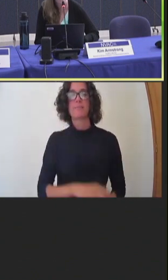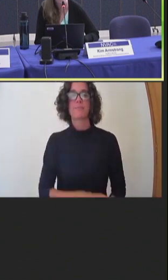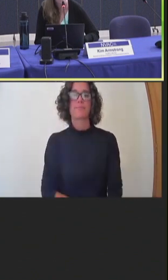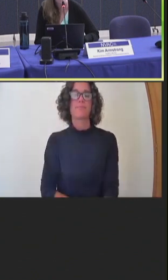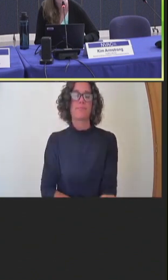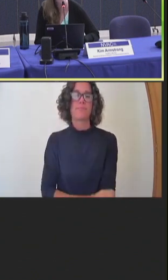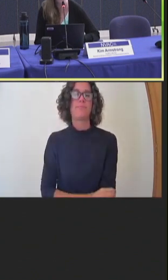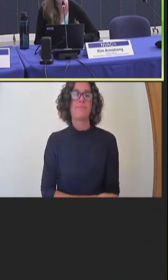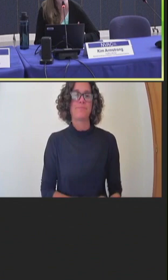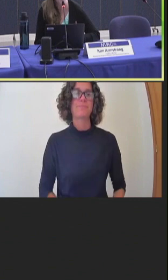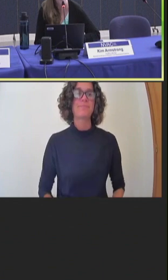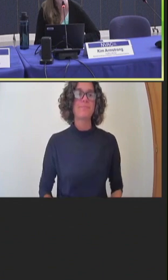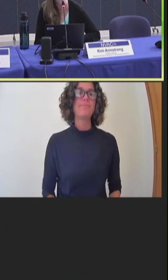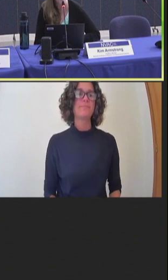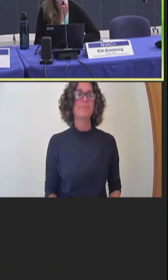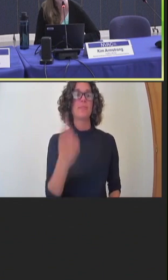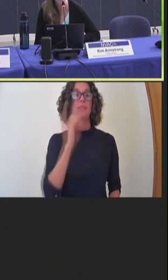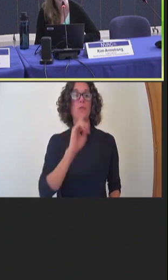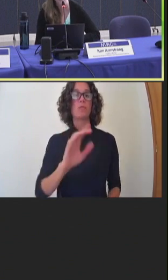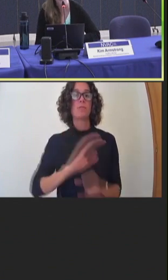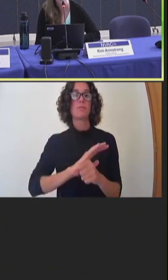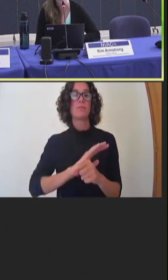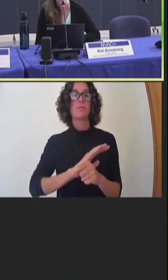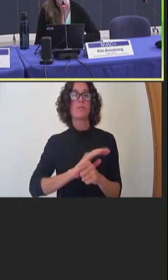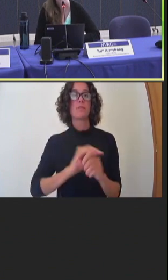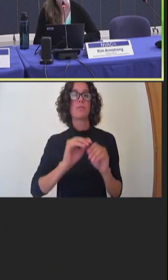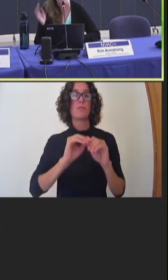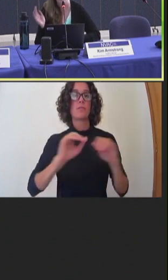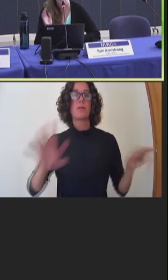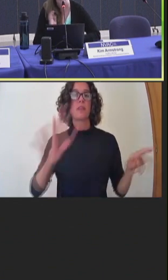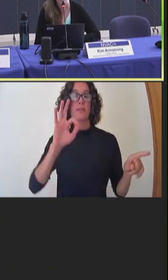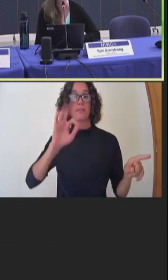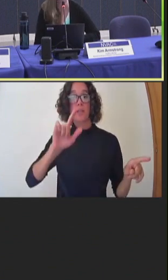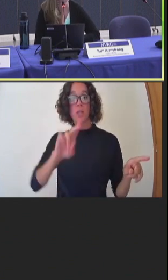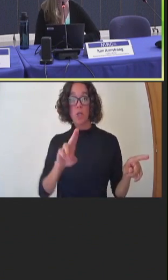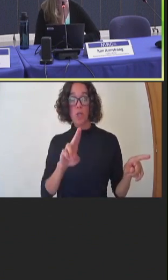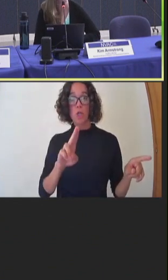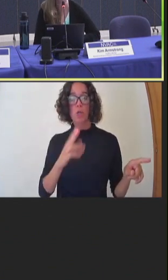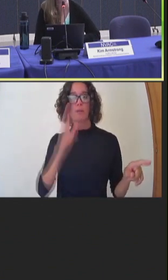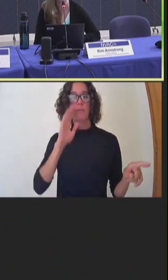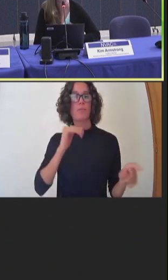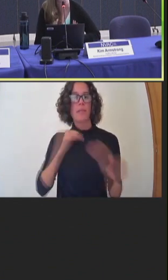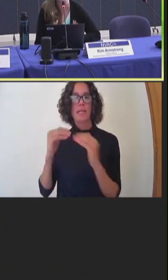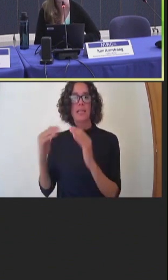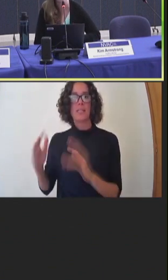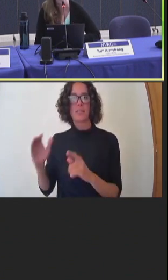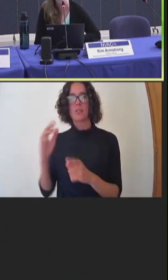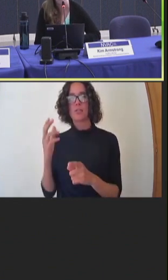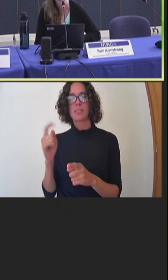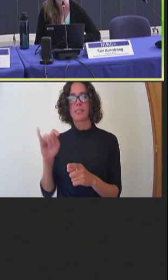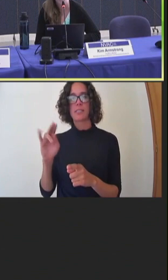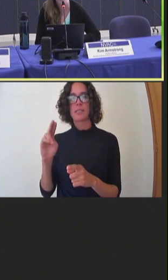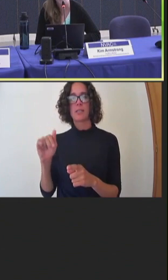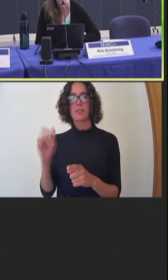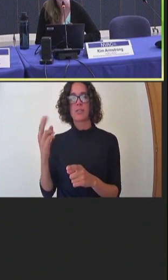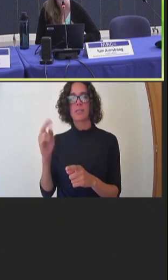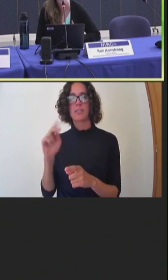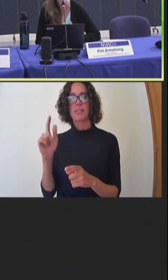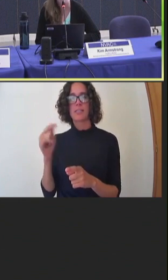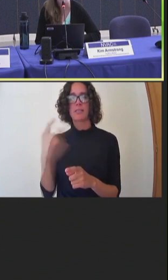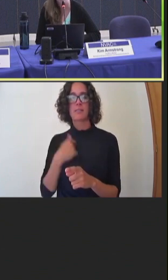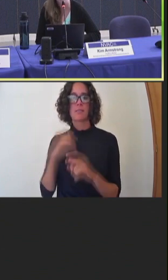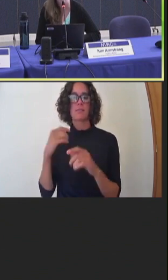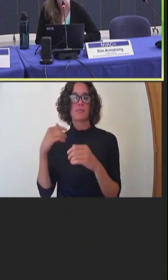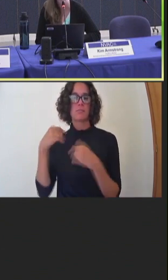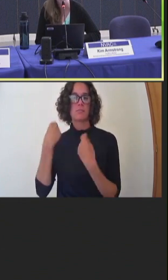On the pandemic influenza front, I know my colleague, Dr. Christine Oshansky, gave a really great update yesterday, so I don't want to go